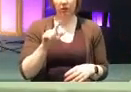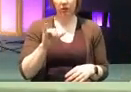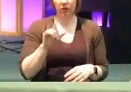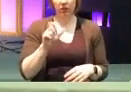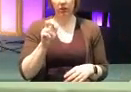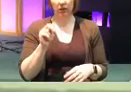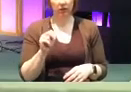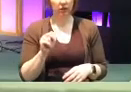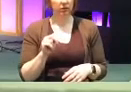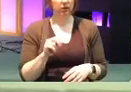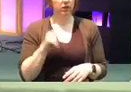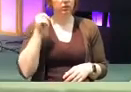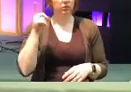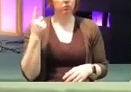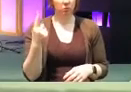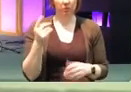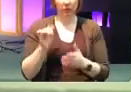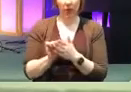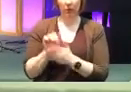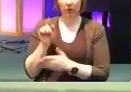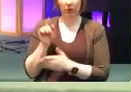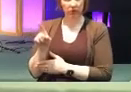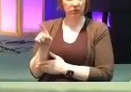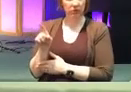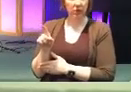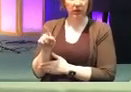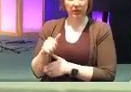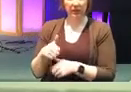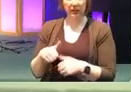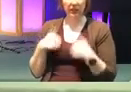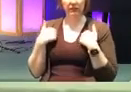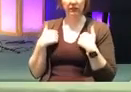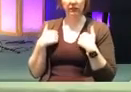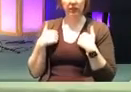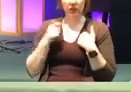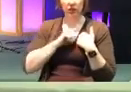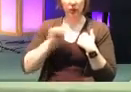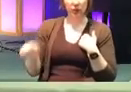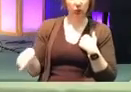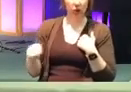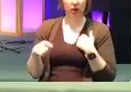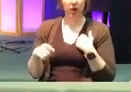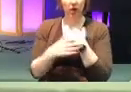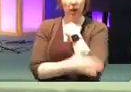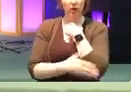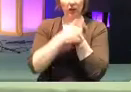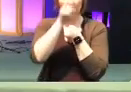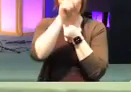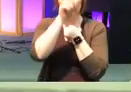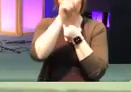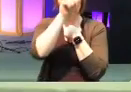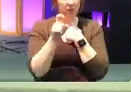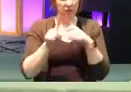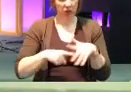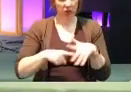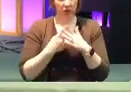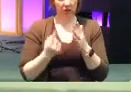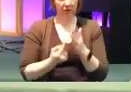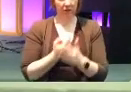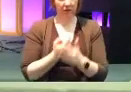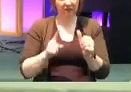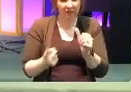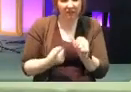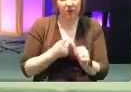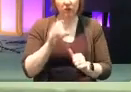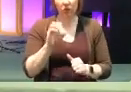Trasher was one of those missionaries that lived on the edge, and she went to the country of Egypt, and she started one of the first orphanages